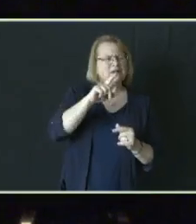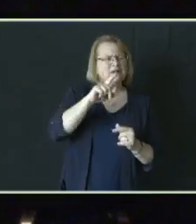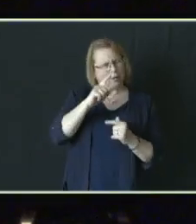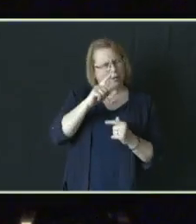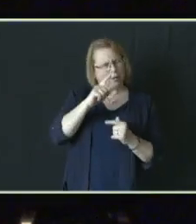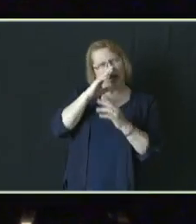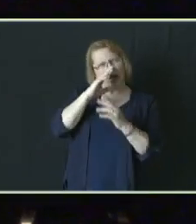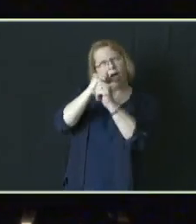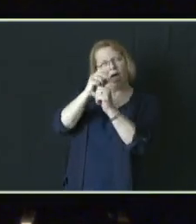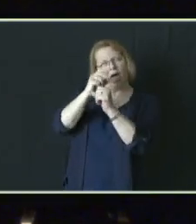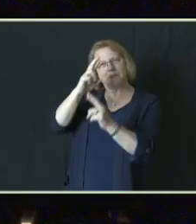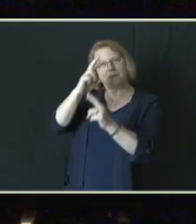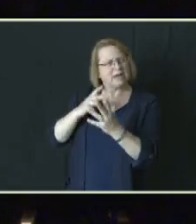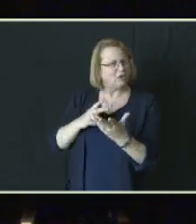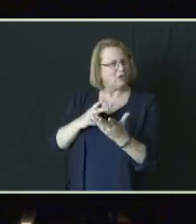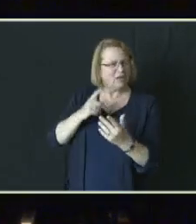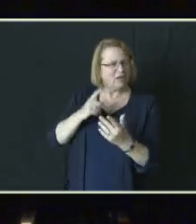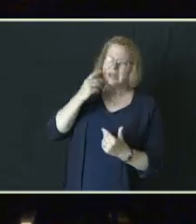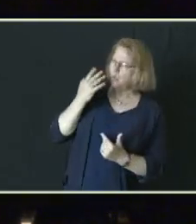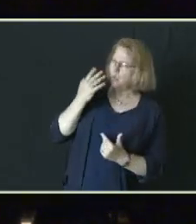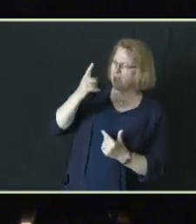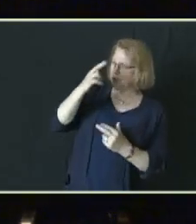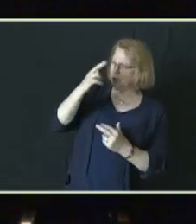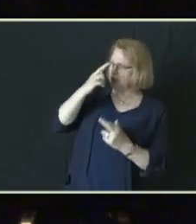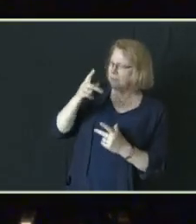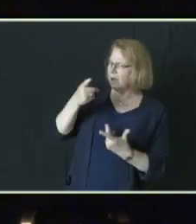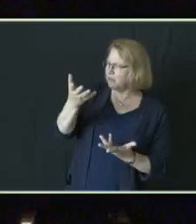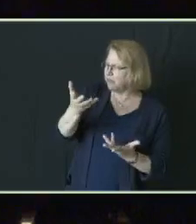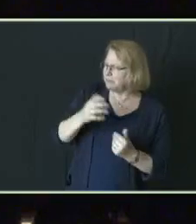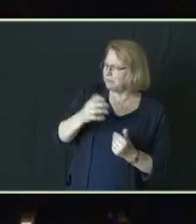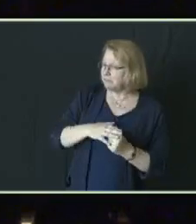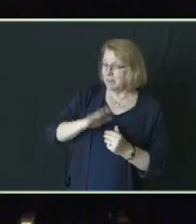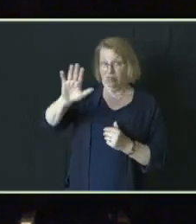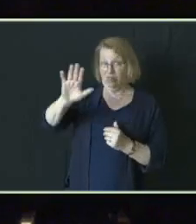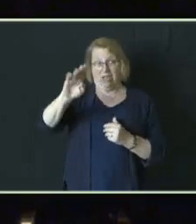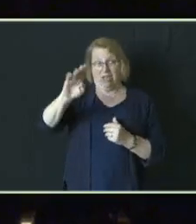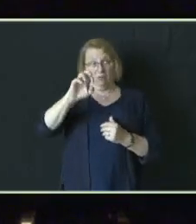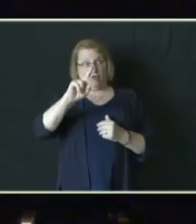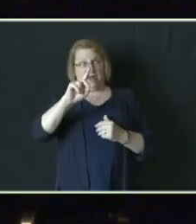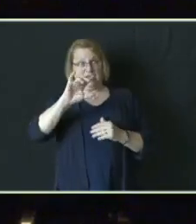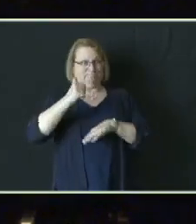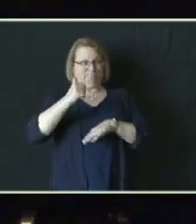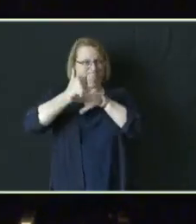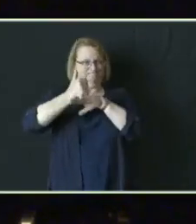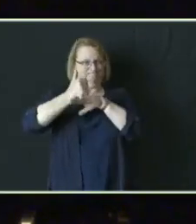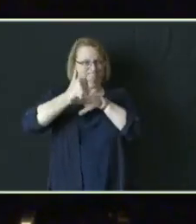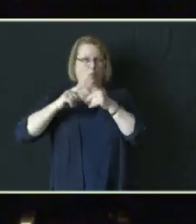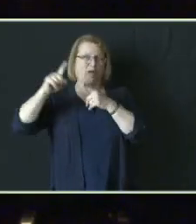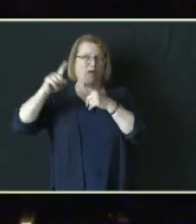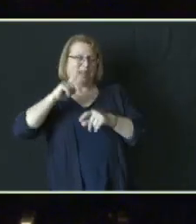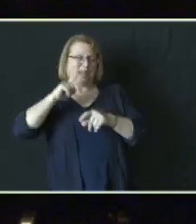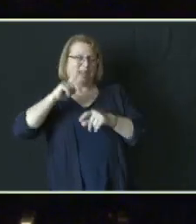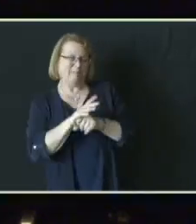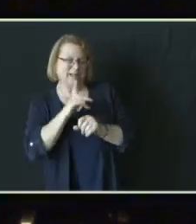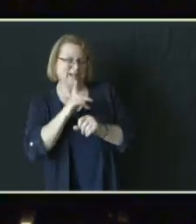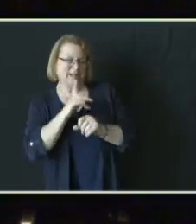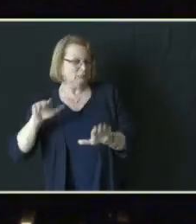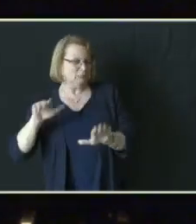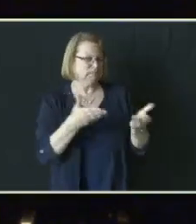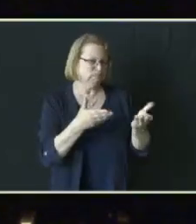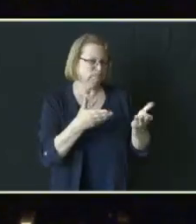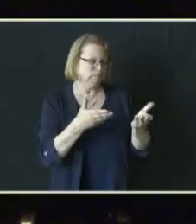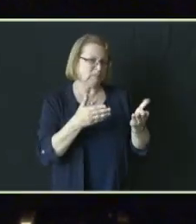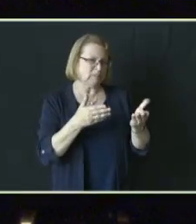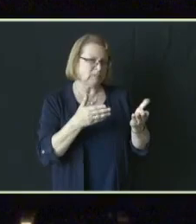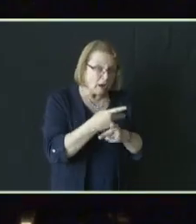why. Remember, a company's brand is established when they commit to a delivery of a product or service to a